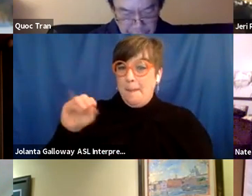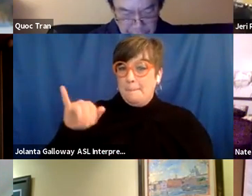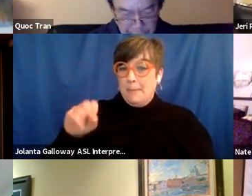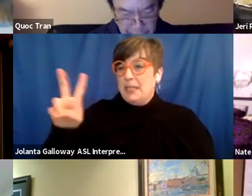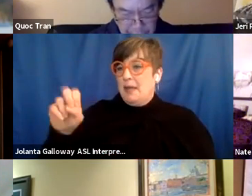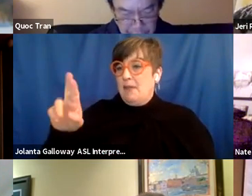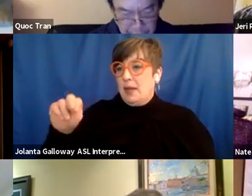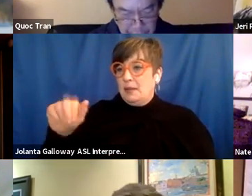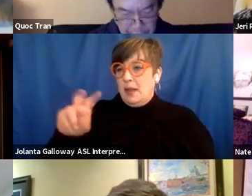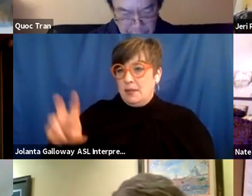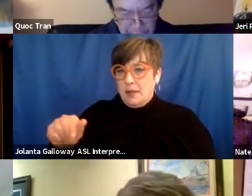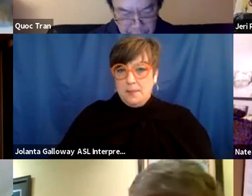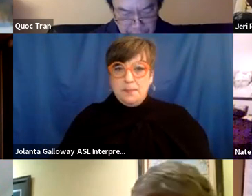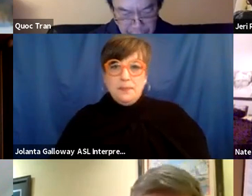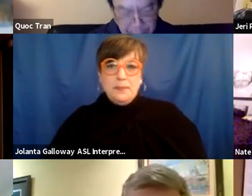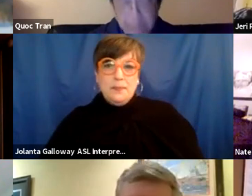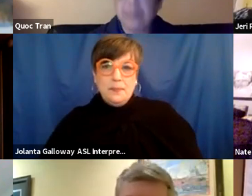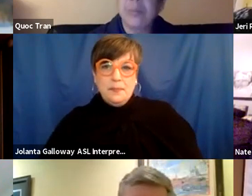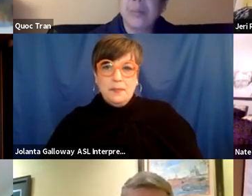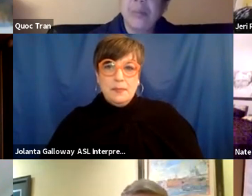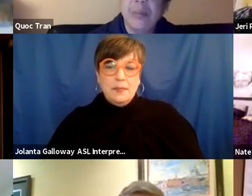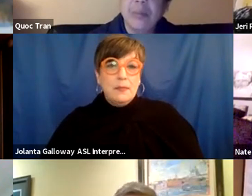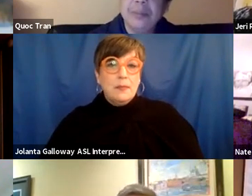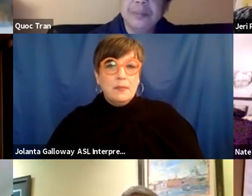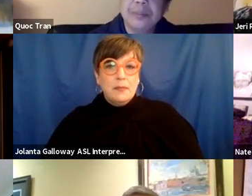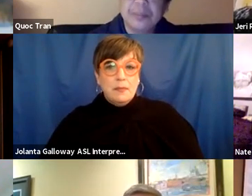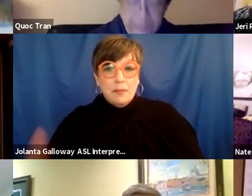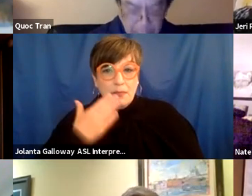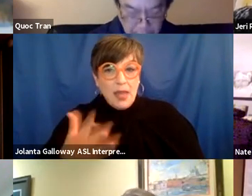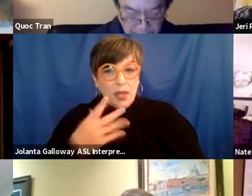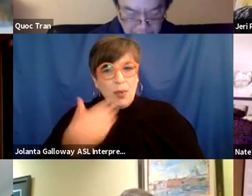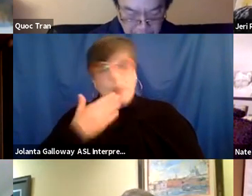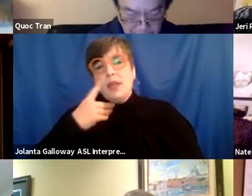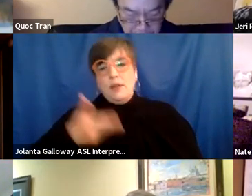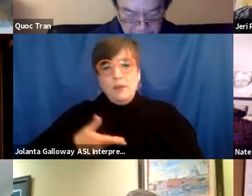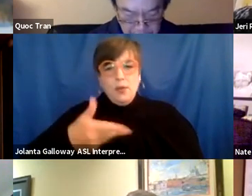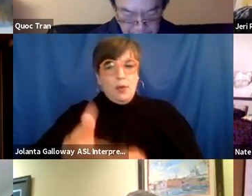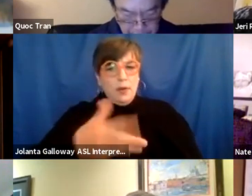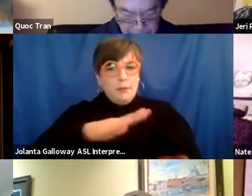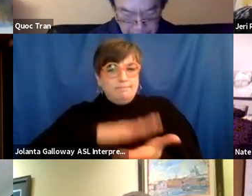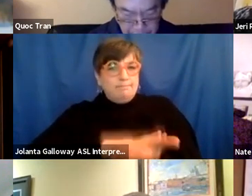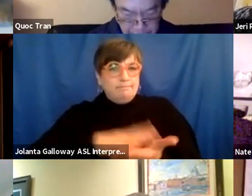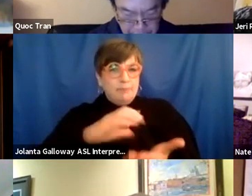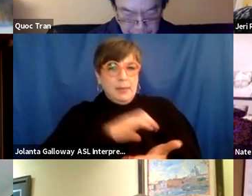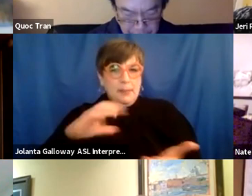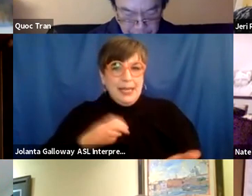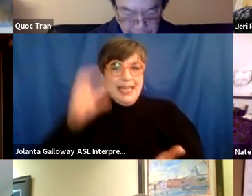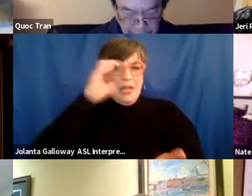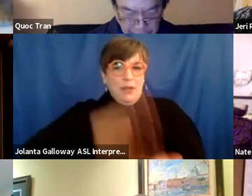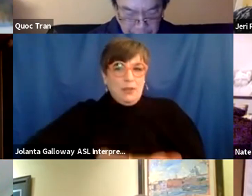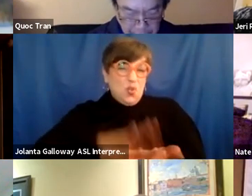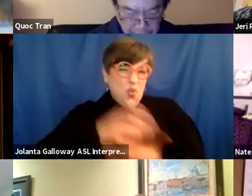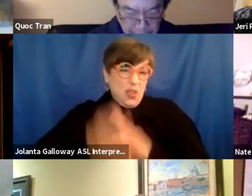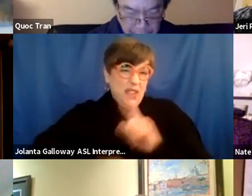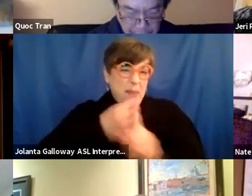Thanks, Nate, and thank you to the school committee for having me and for hearing the school perspective on the impact this budget will